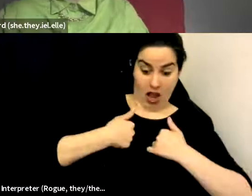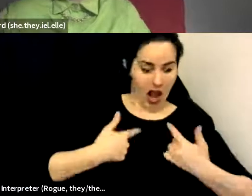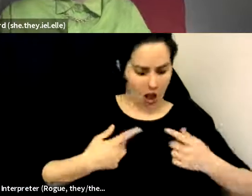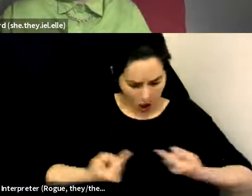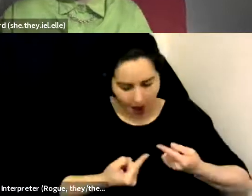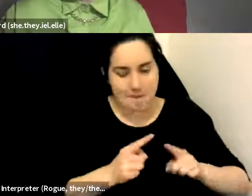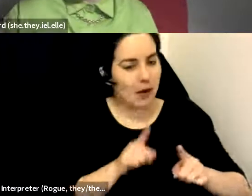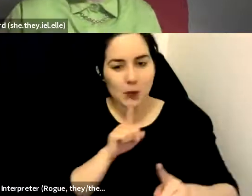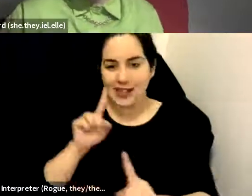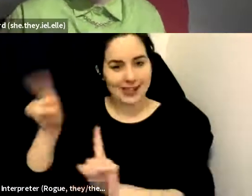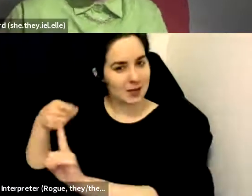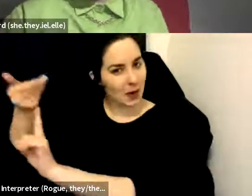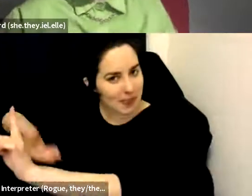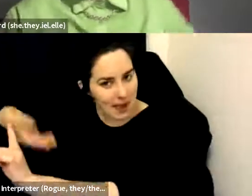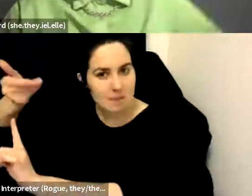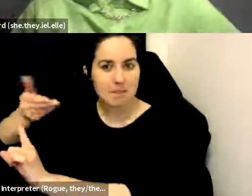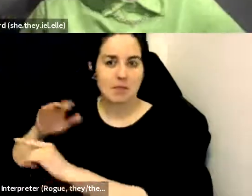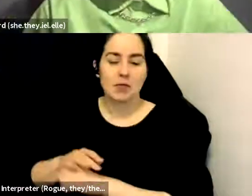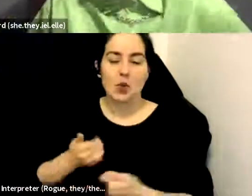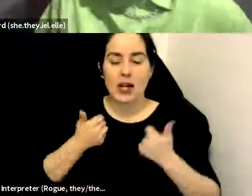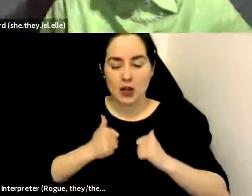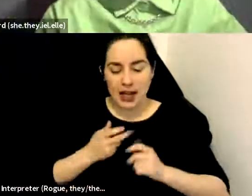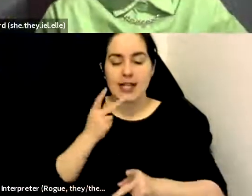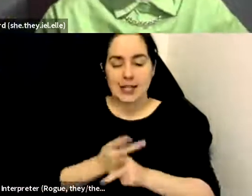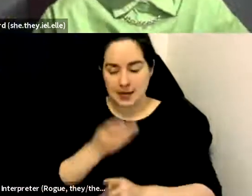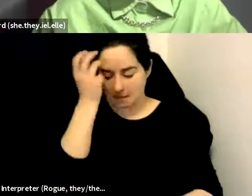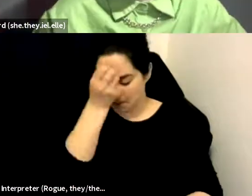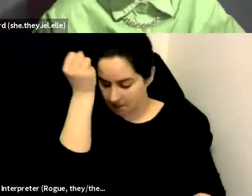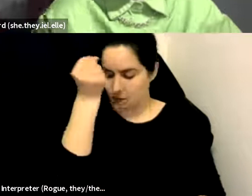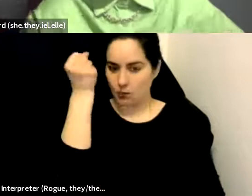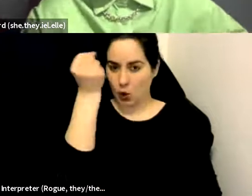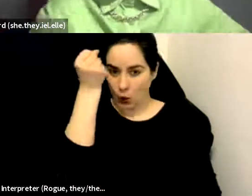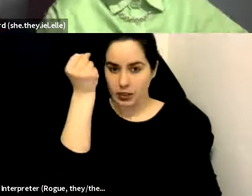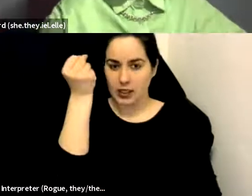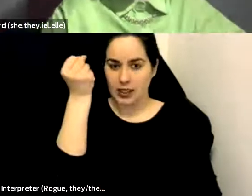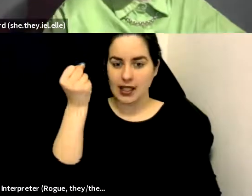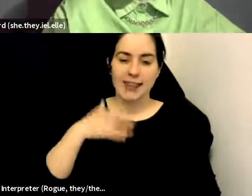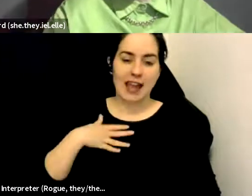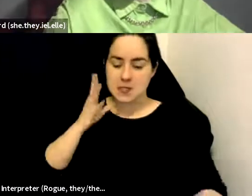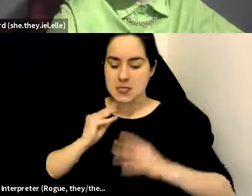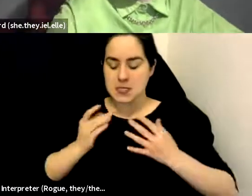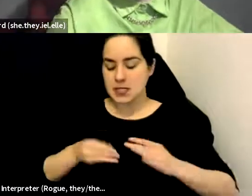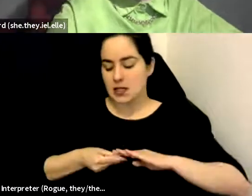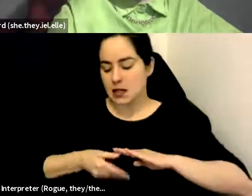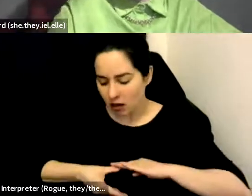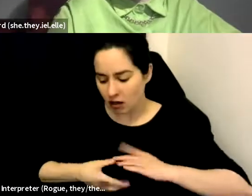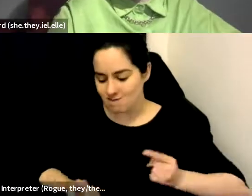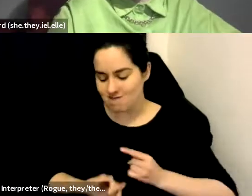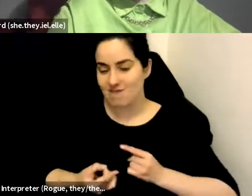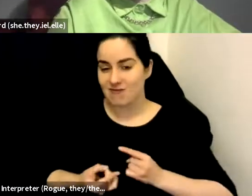And I think that when I remember those things and when I hold those things, it makes that hurt a little bit less.